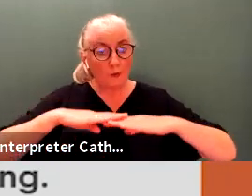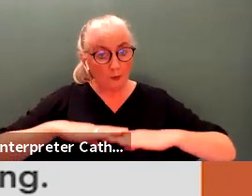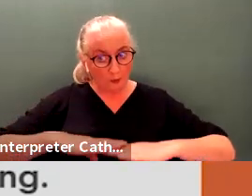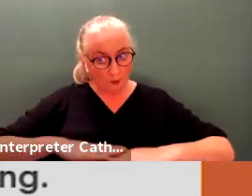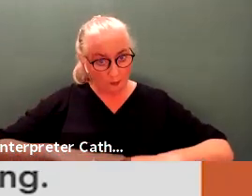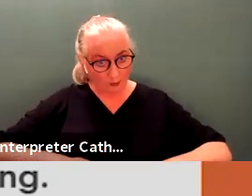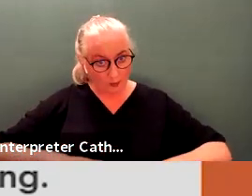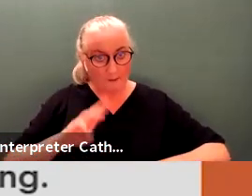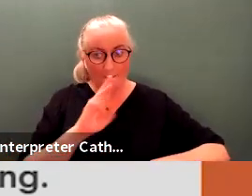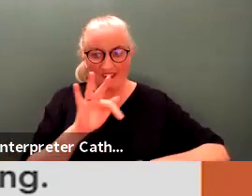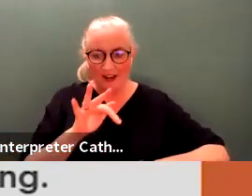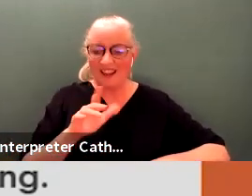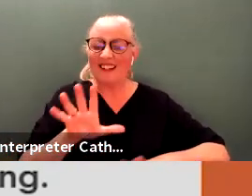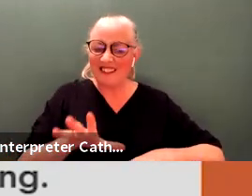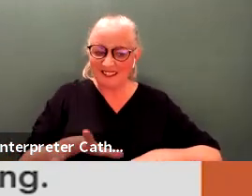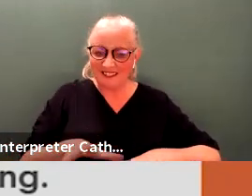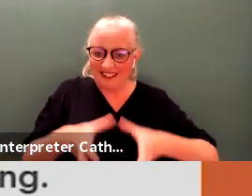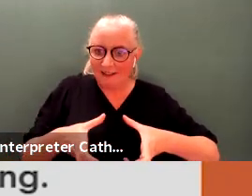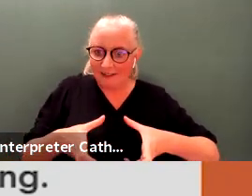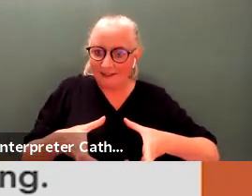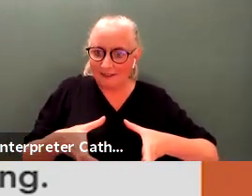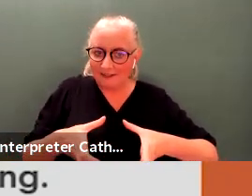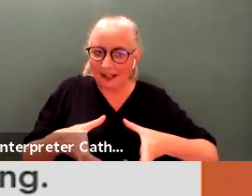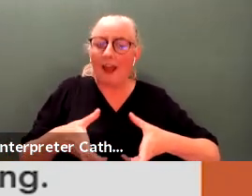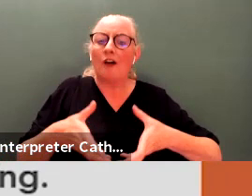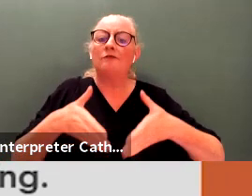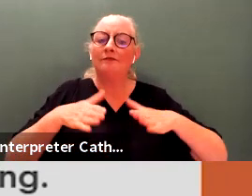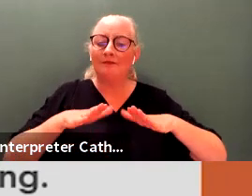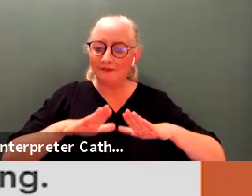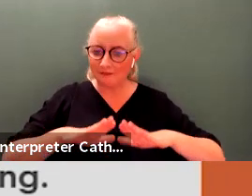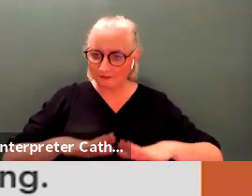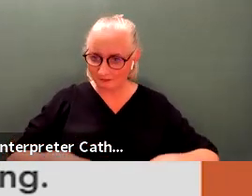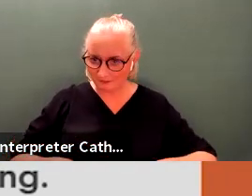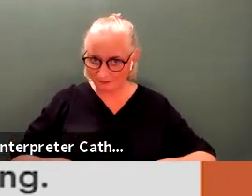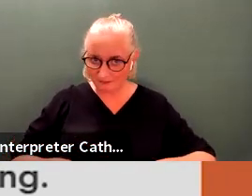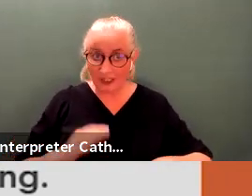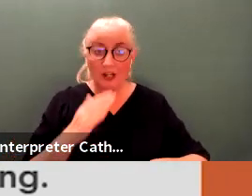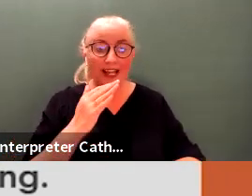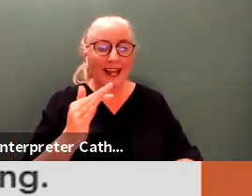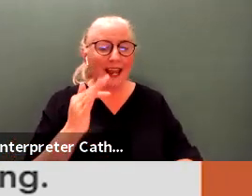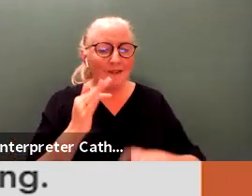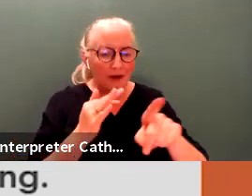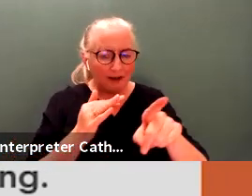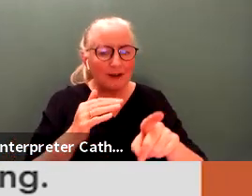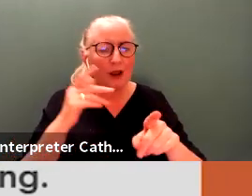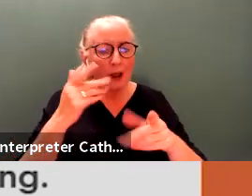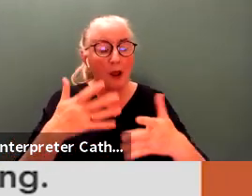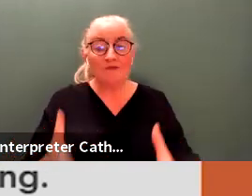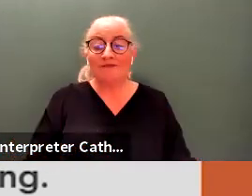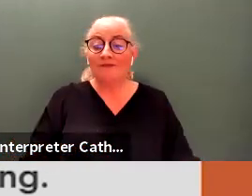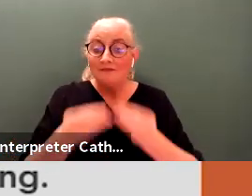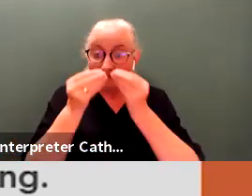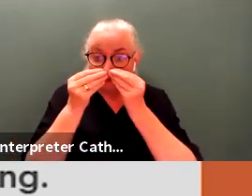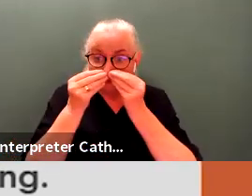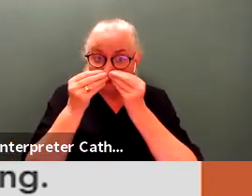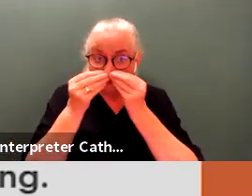we tighten our pelvic floor, that we allow everything to relax. So if you think of that nice breath in, pop